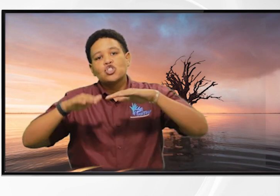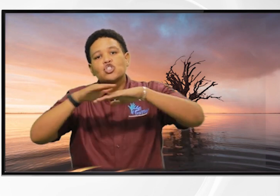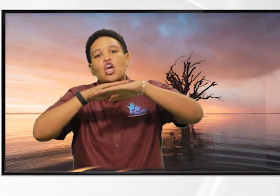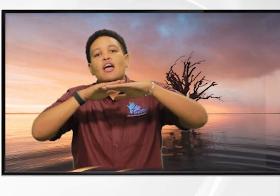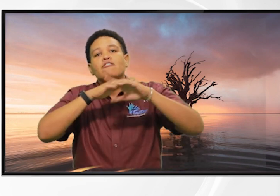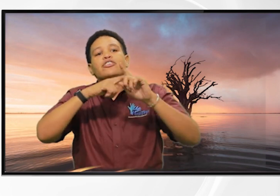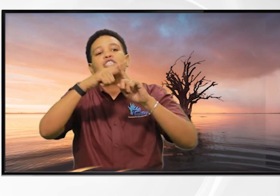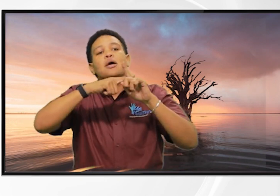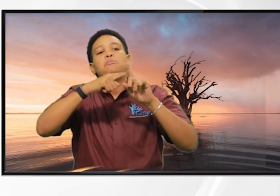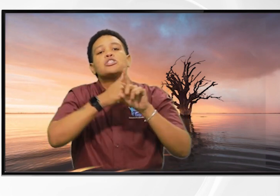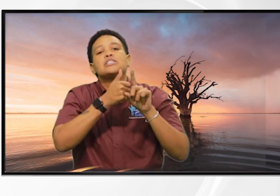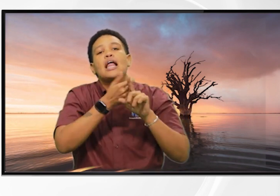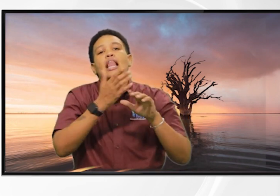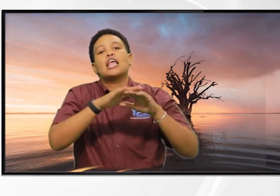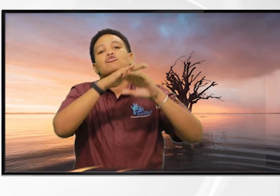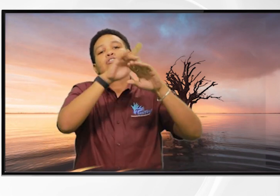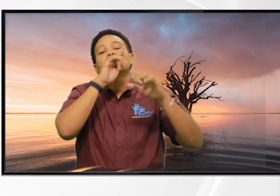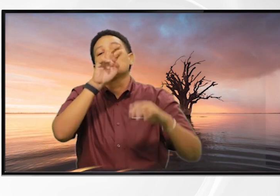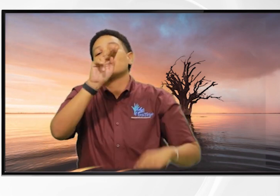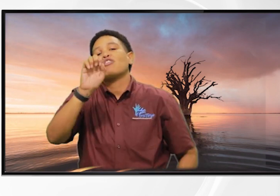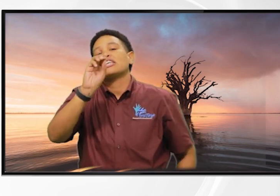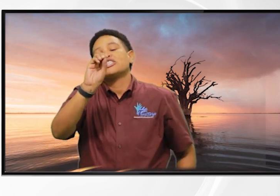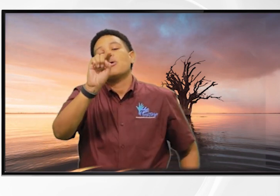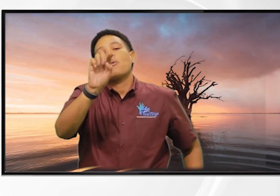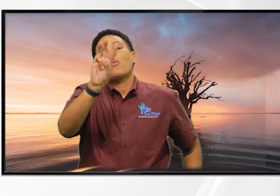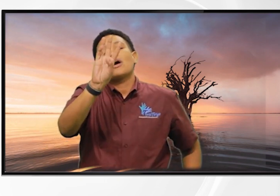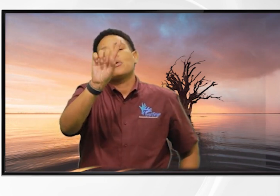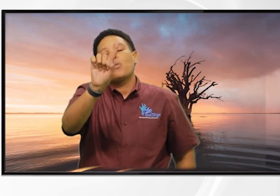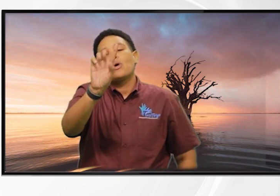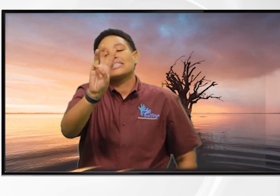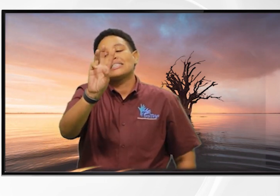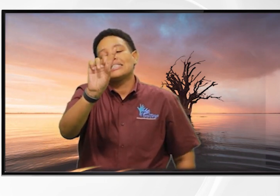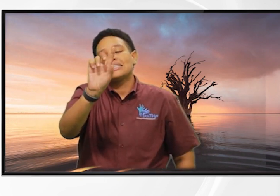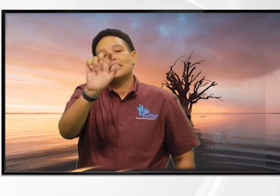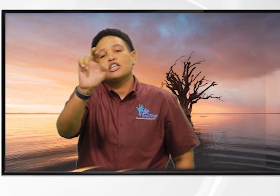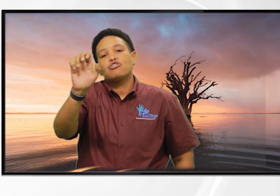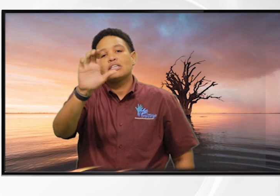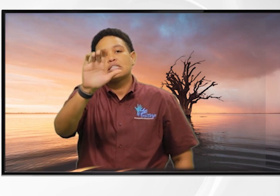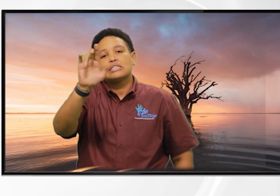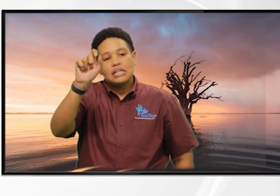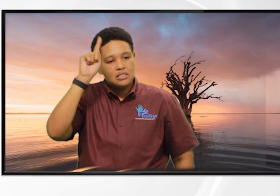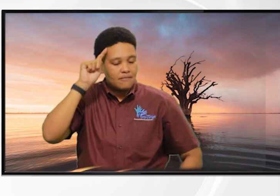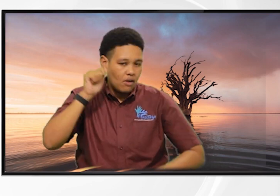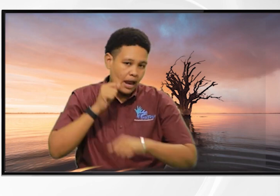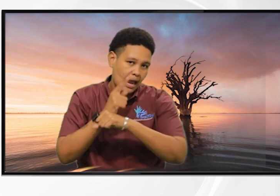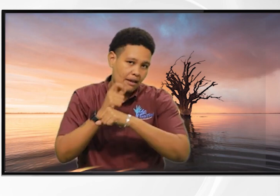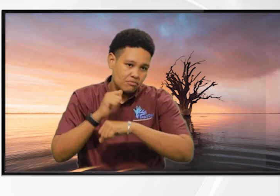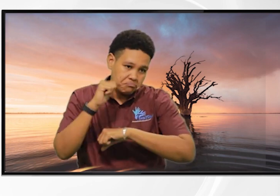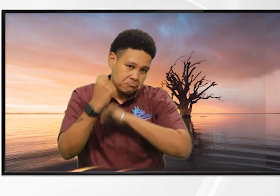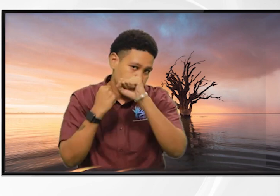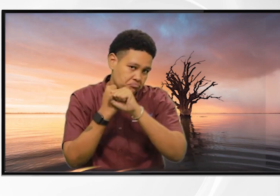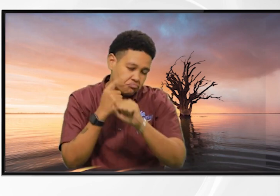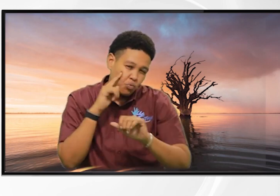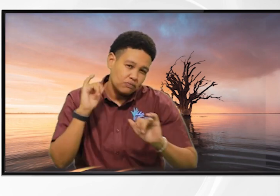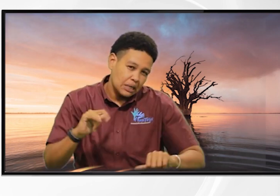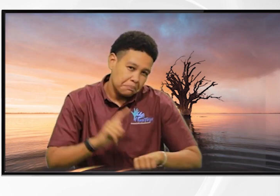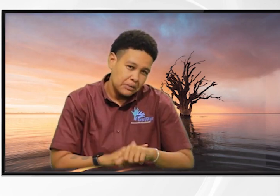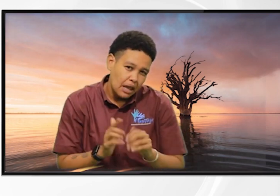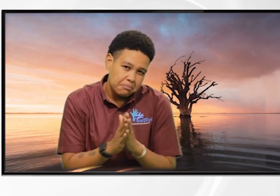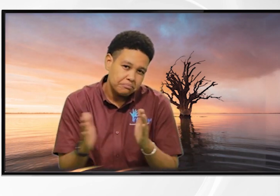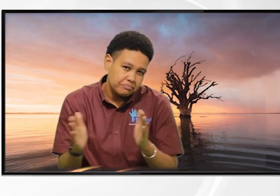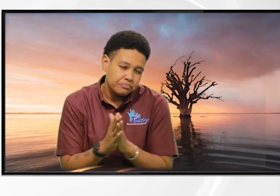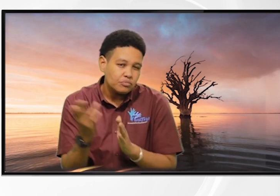of 0.16 degrees Celsius per decade over the same period. Using data for the